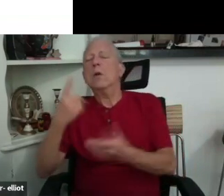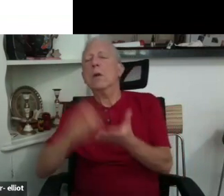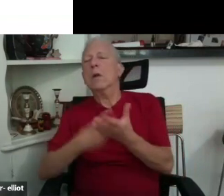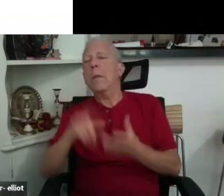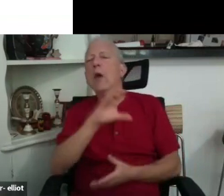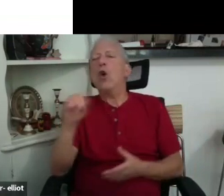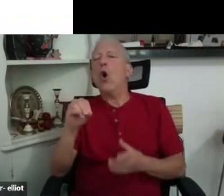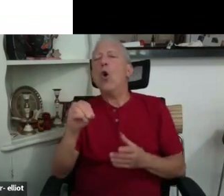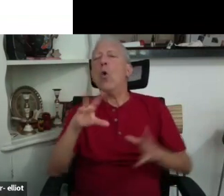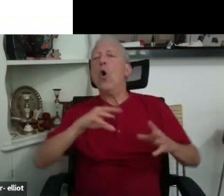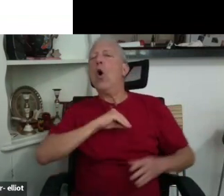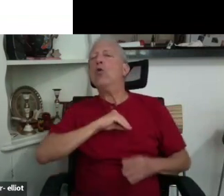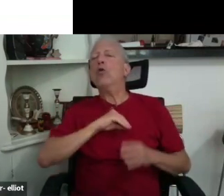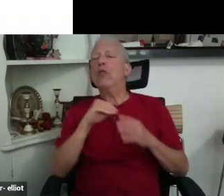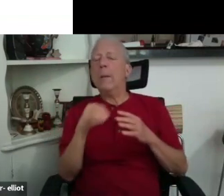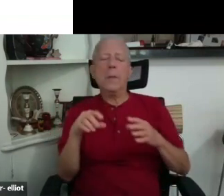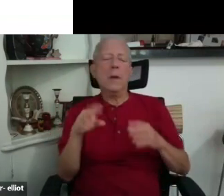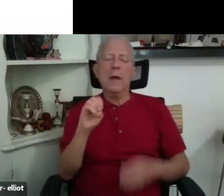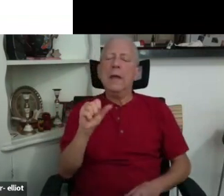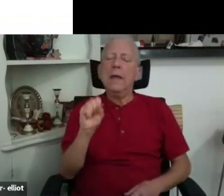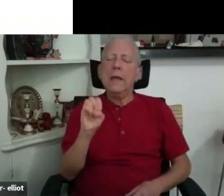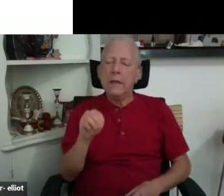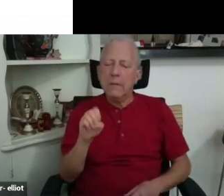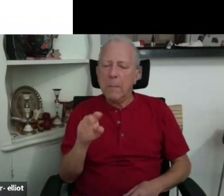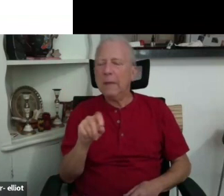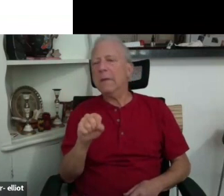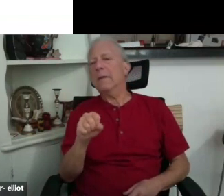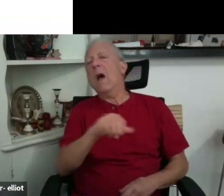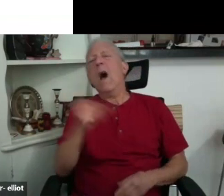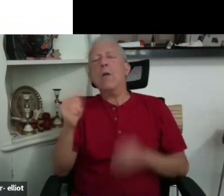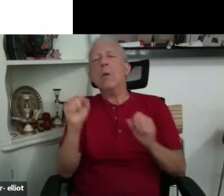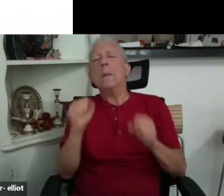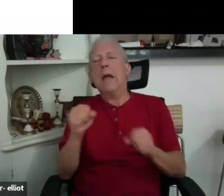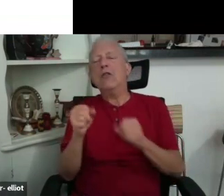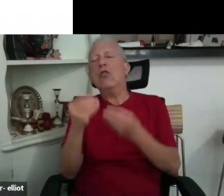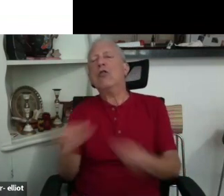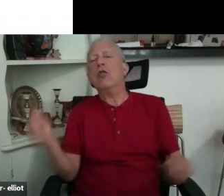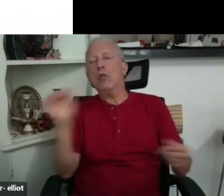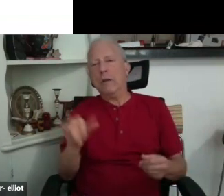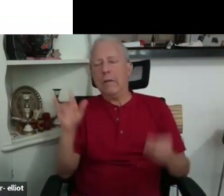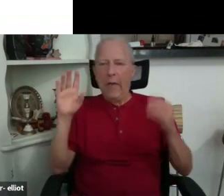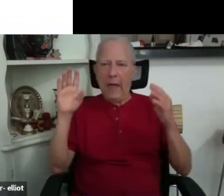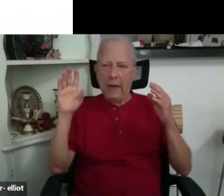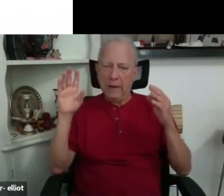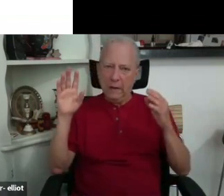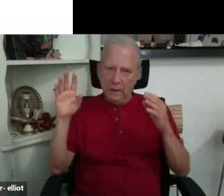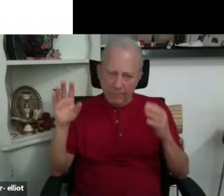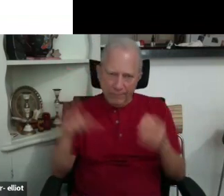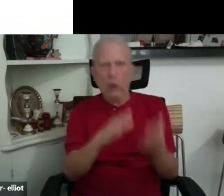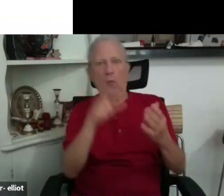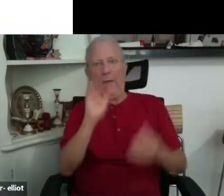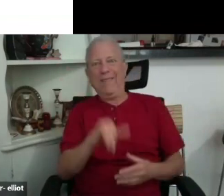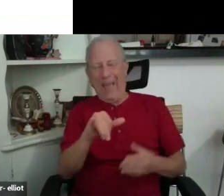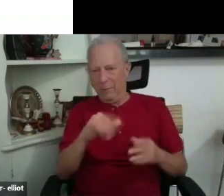co-ownership mechanisms, easements, and other potential solutions that address this prohibition on